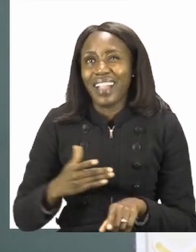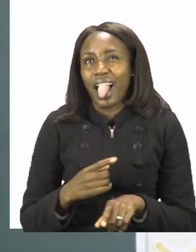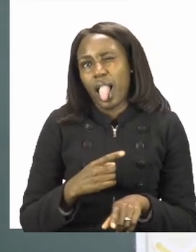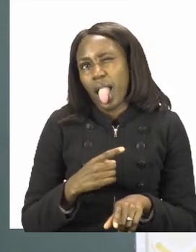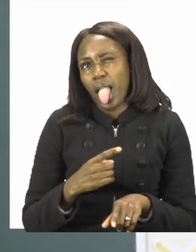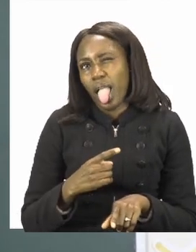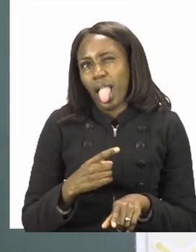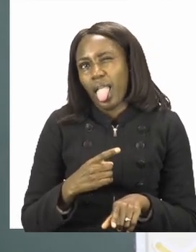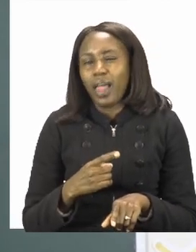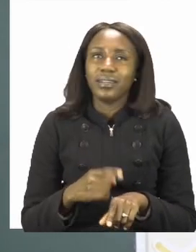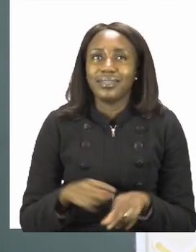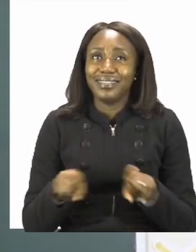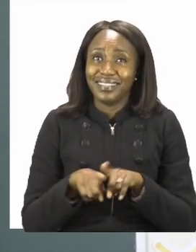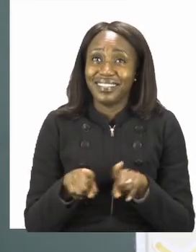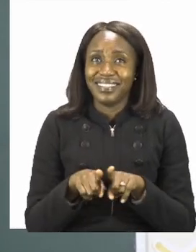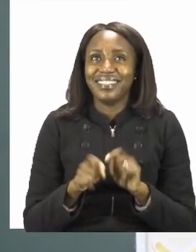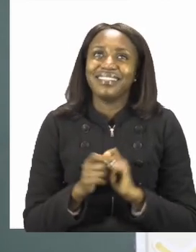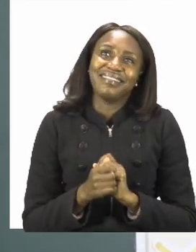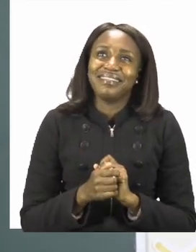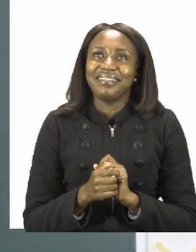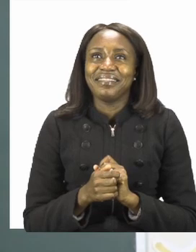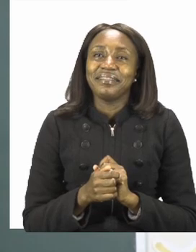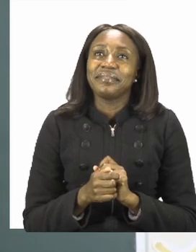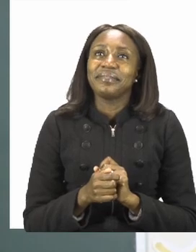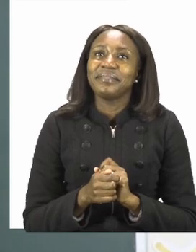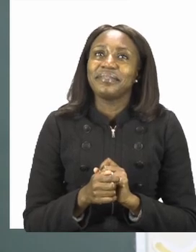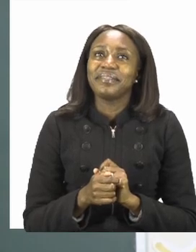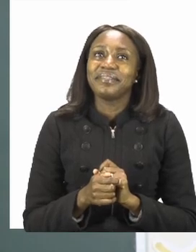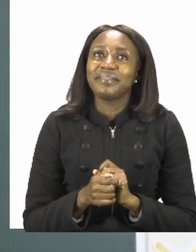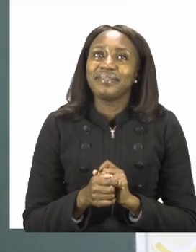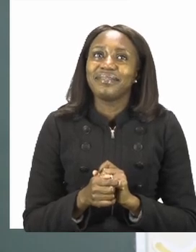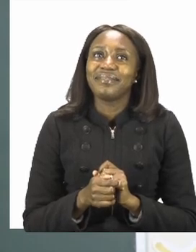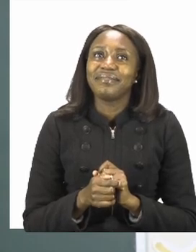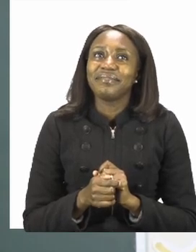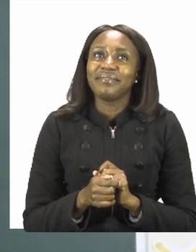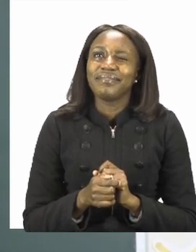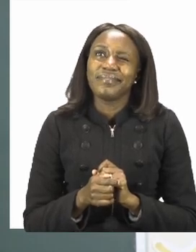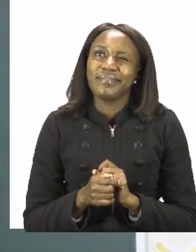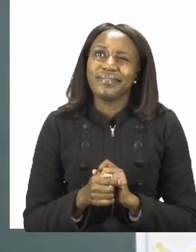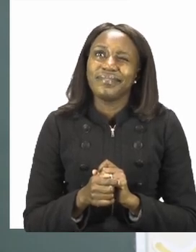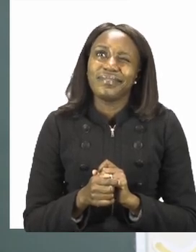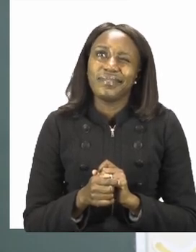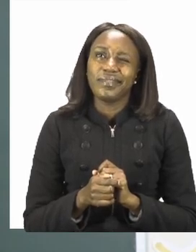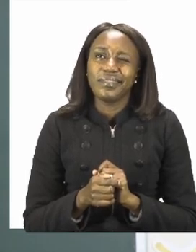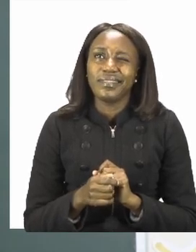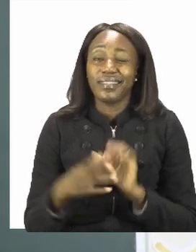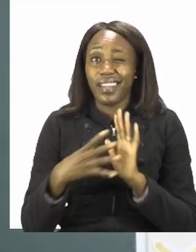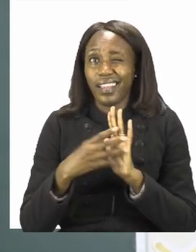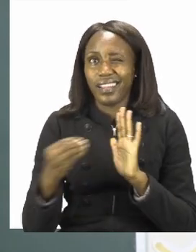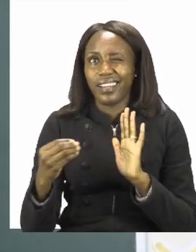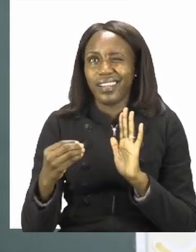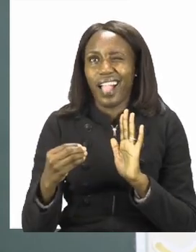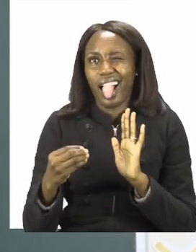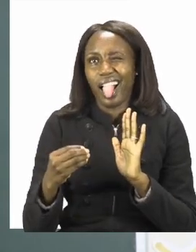out like the emoji we have there. So one eye is closed and the tongue is out.